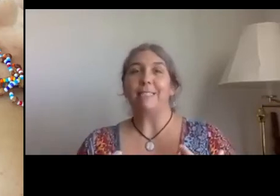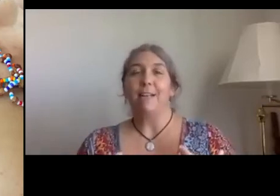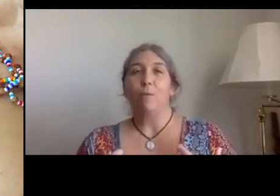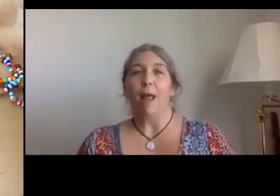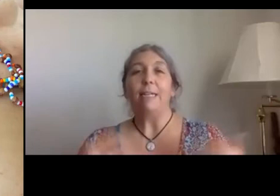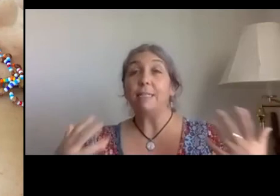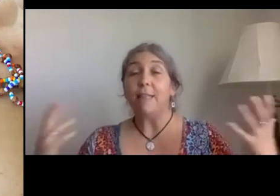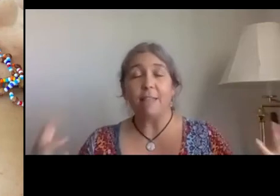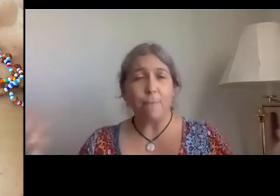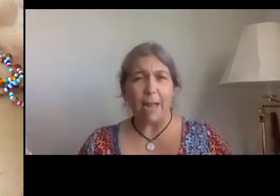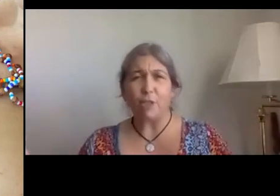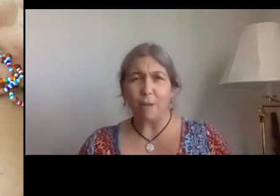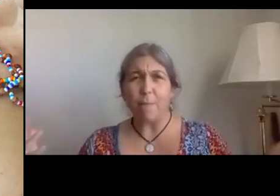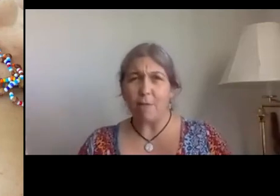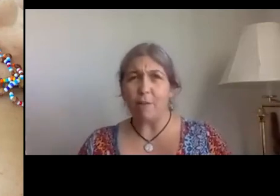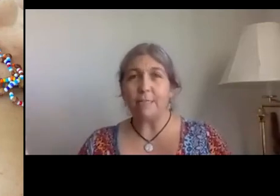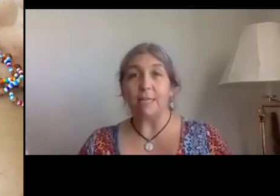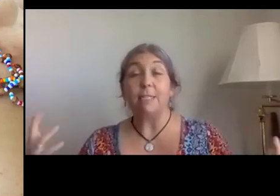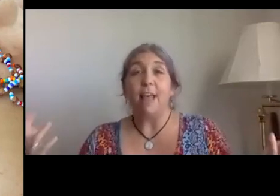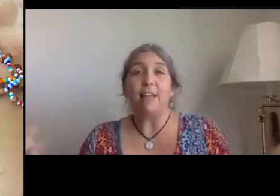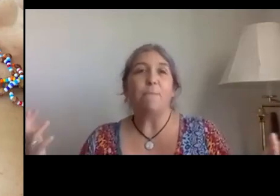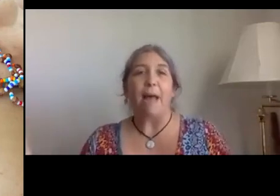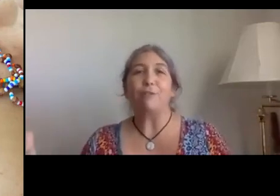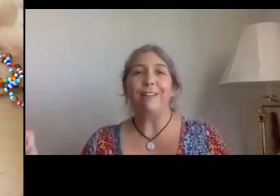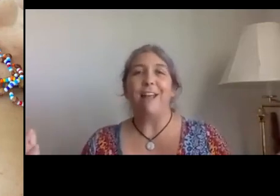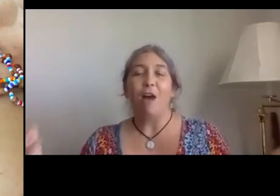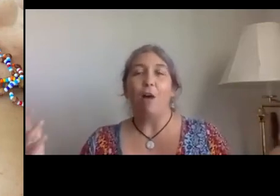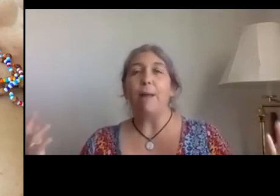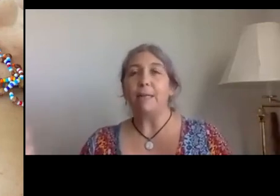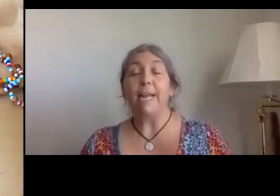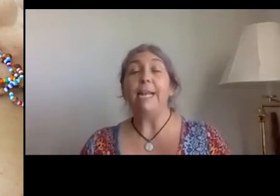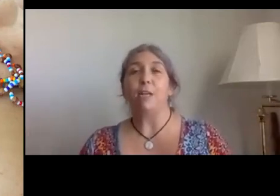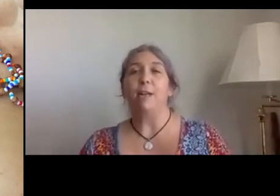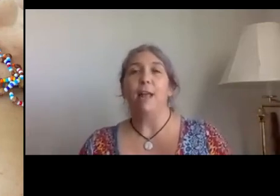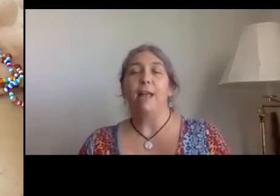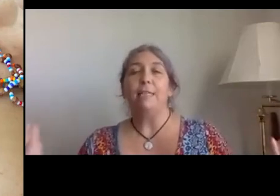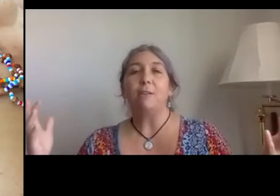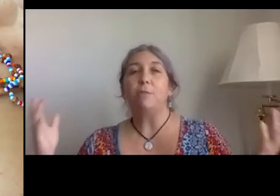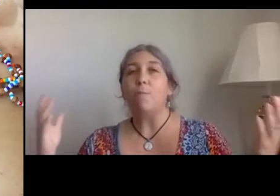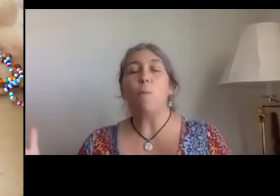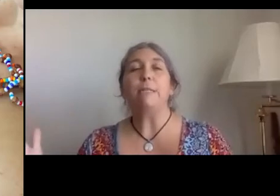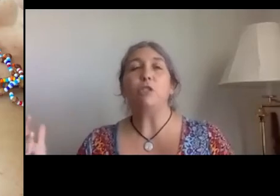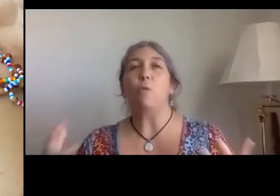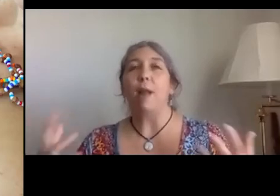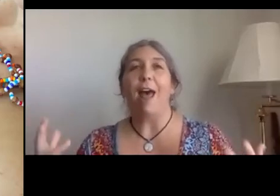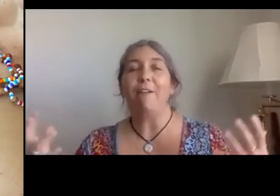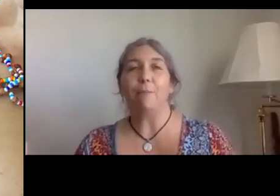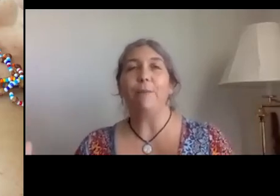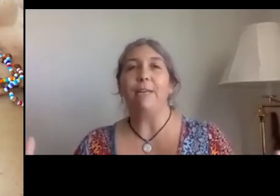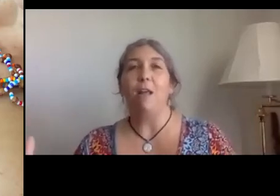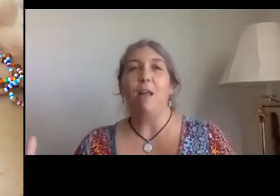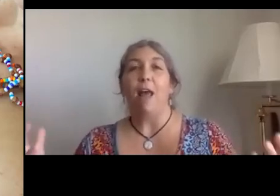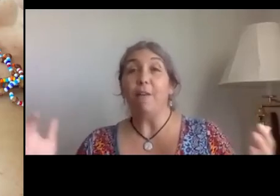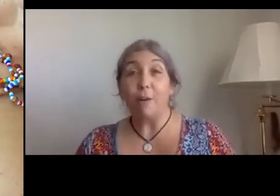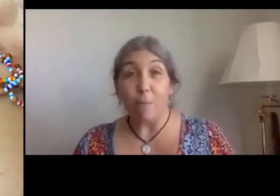moments, and isn't that the magic of mindfulness? Isn't that the magic of meditation? Is those moments don't have to